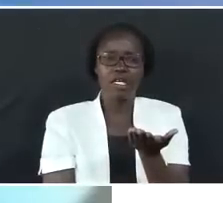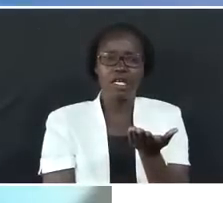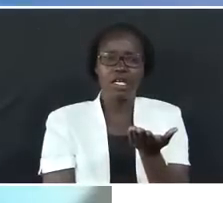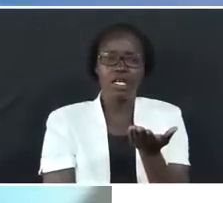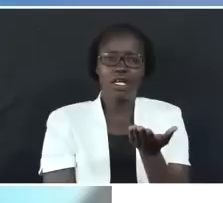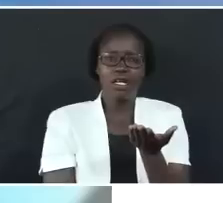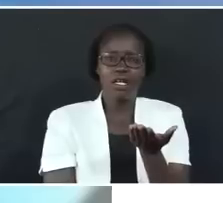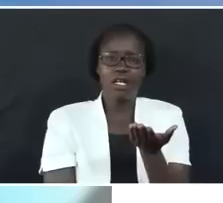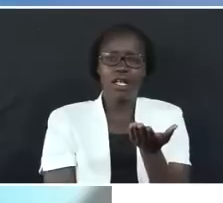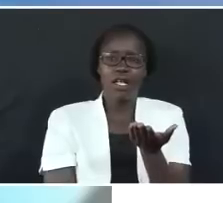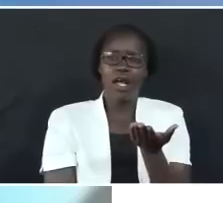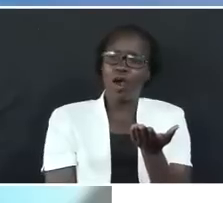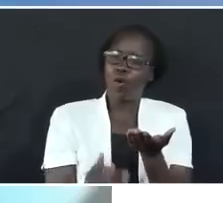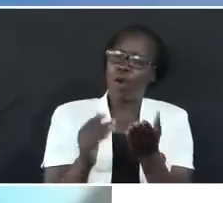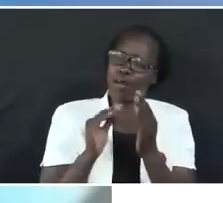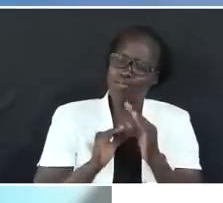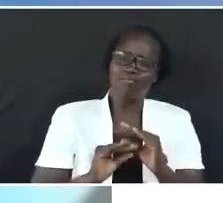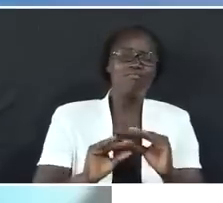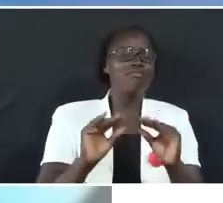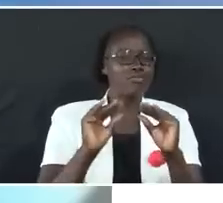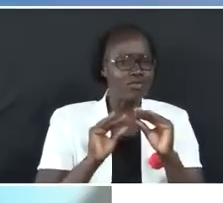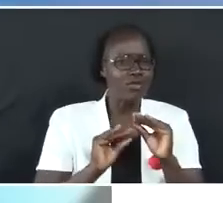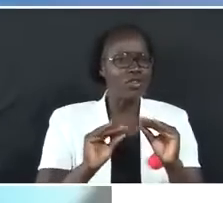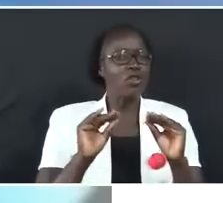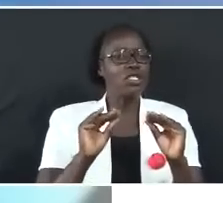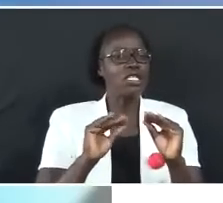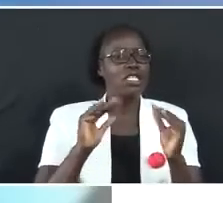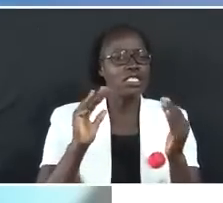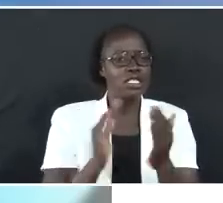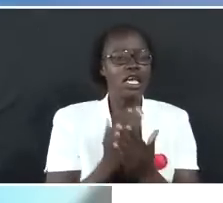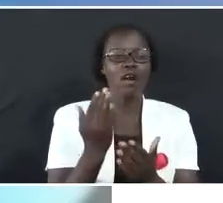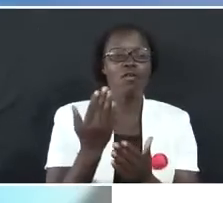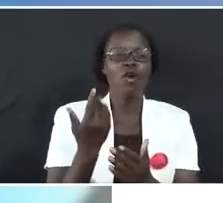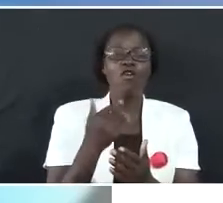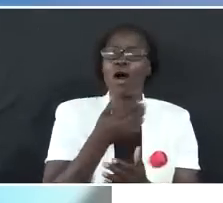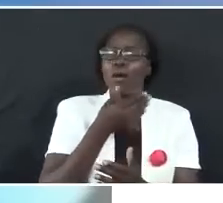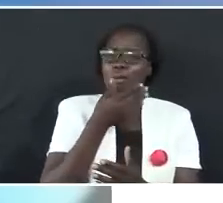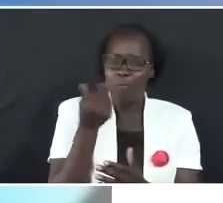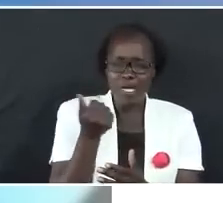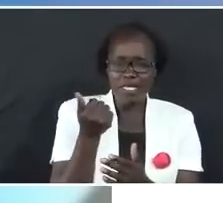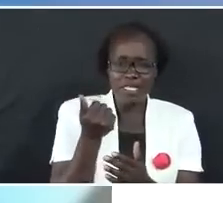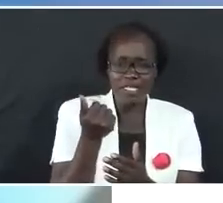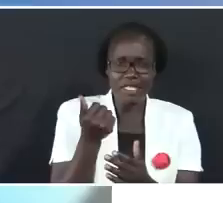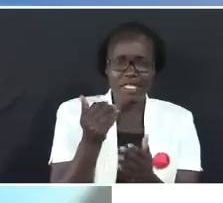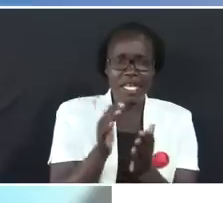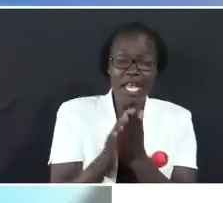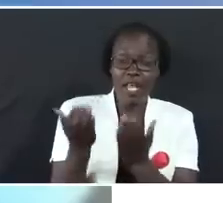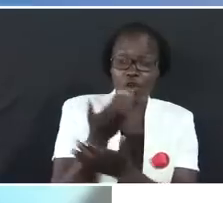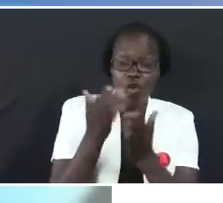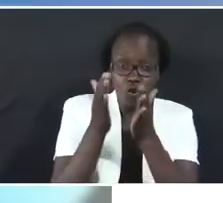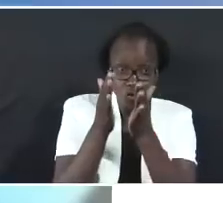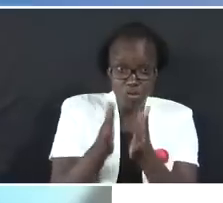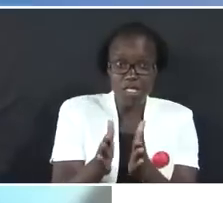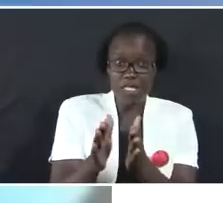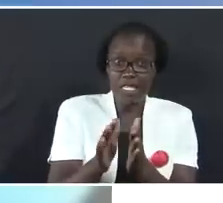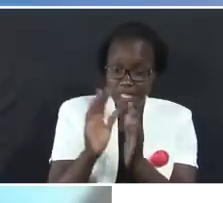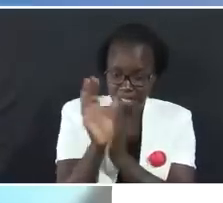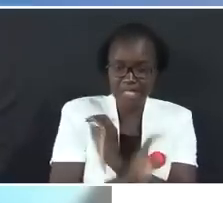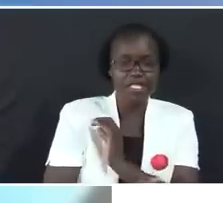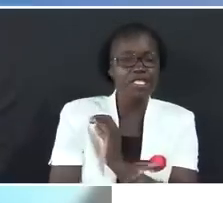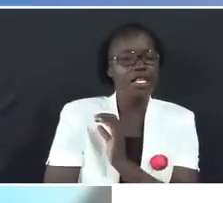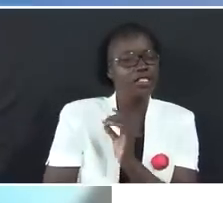who has taught some of our best and chief economists in this country.